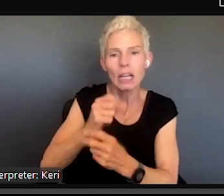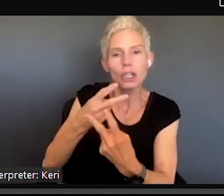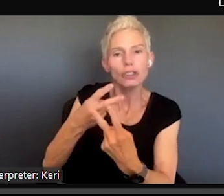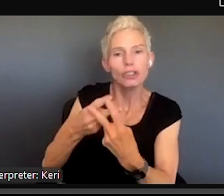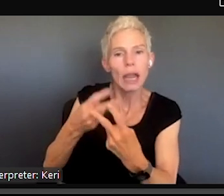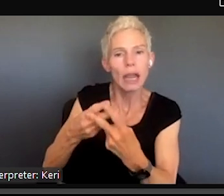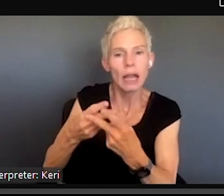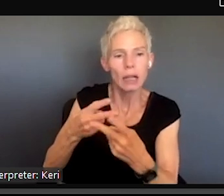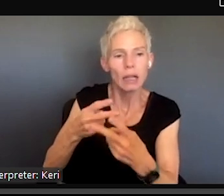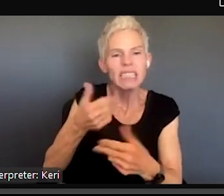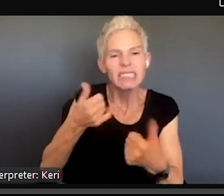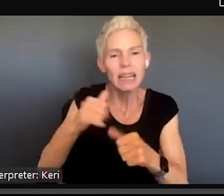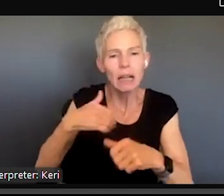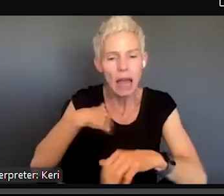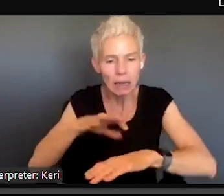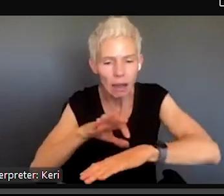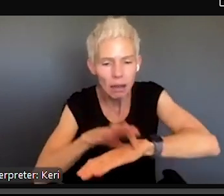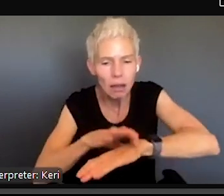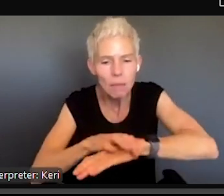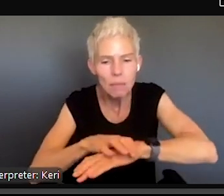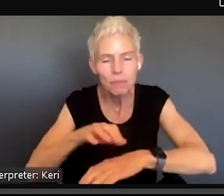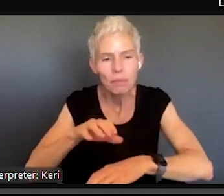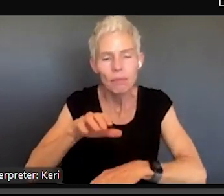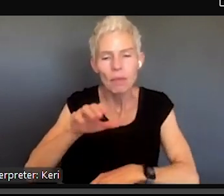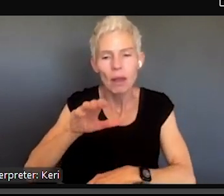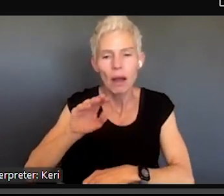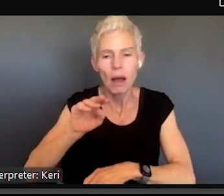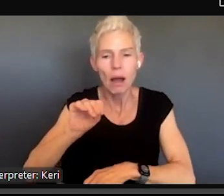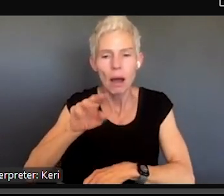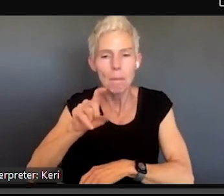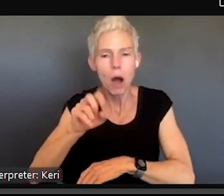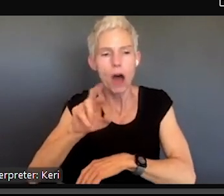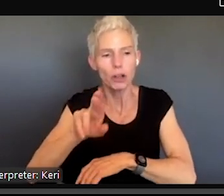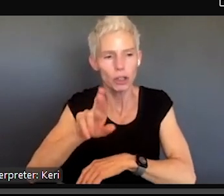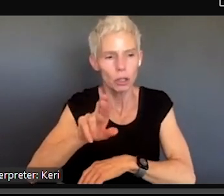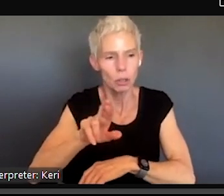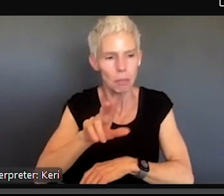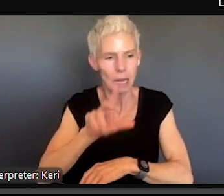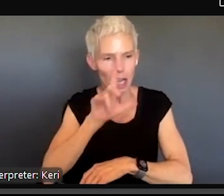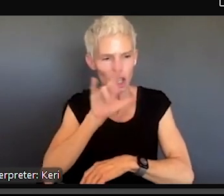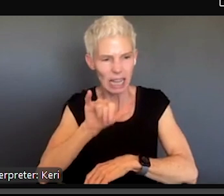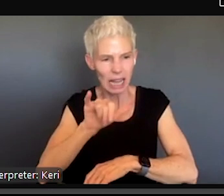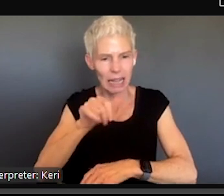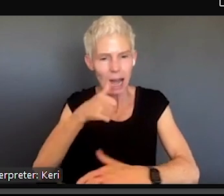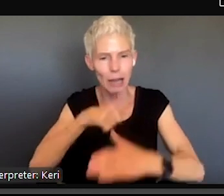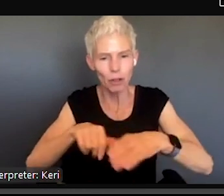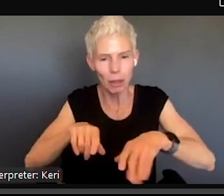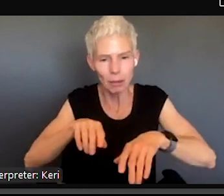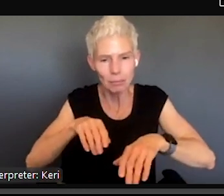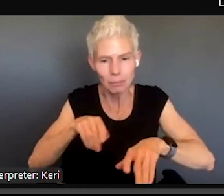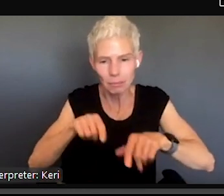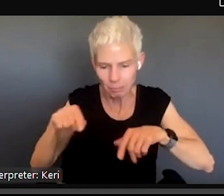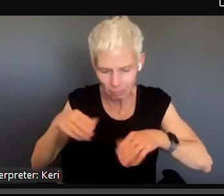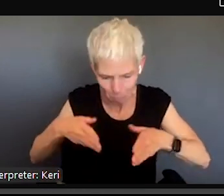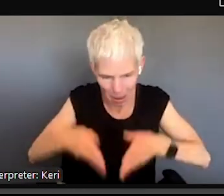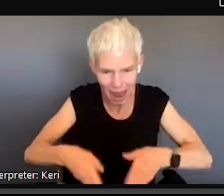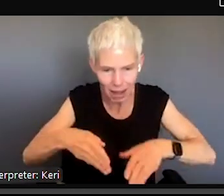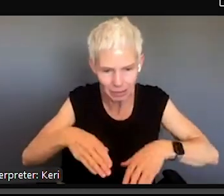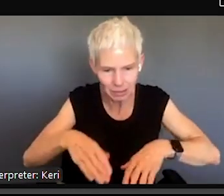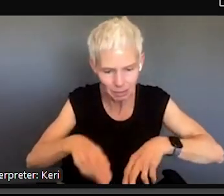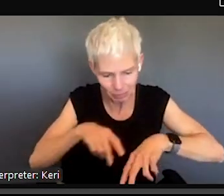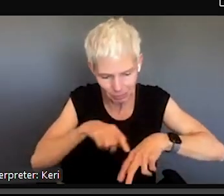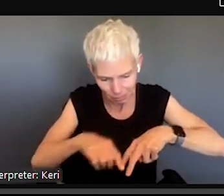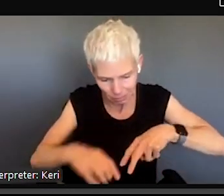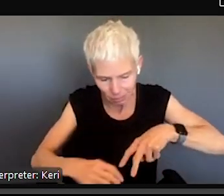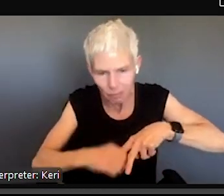still had an ankle monitor under his pants. That's what it looks like, right? I mean, that's incredible. How far have we come that